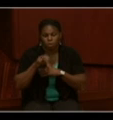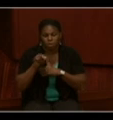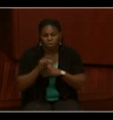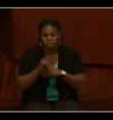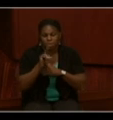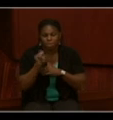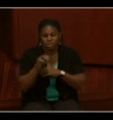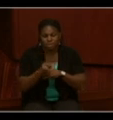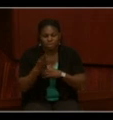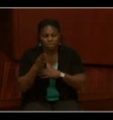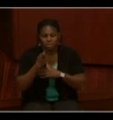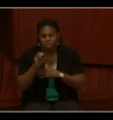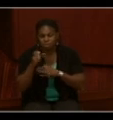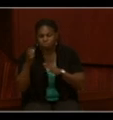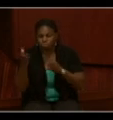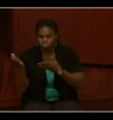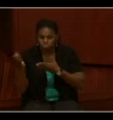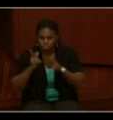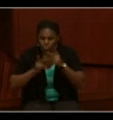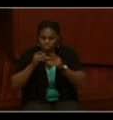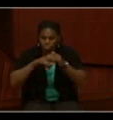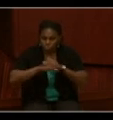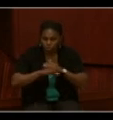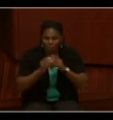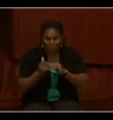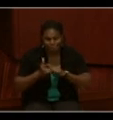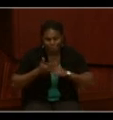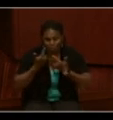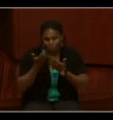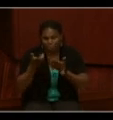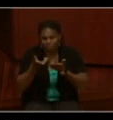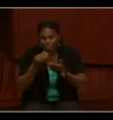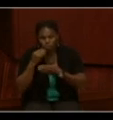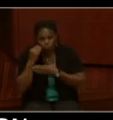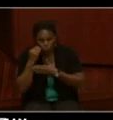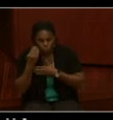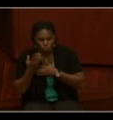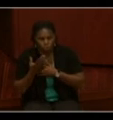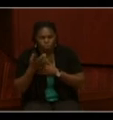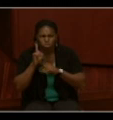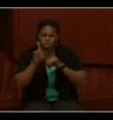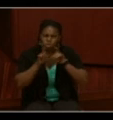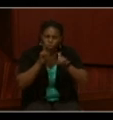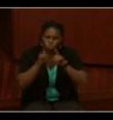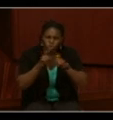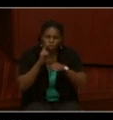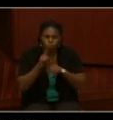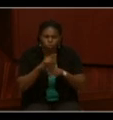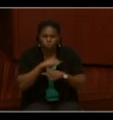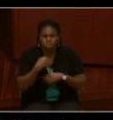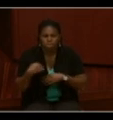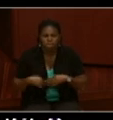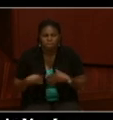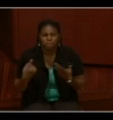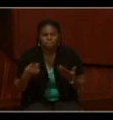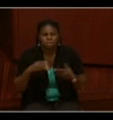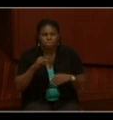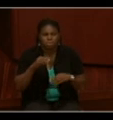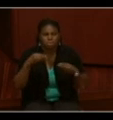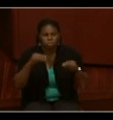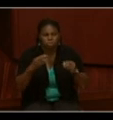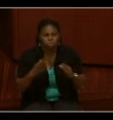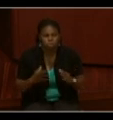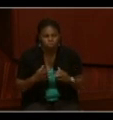used as a boarding house? These are some typical questions that were posed to Chinese merchants and business